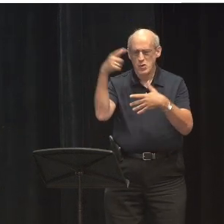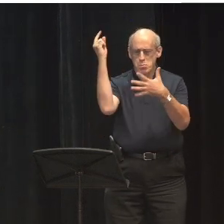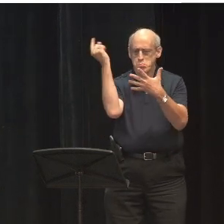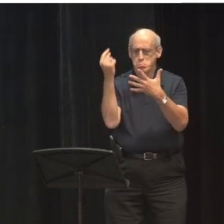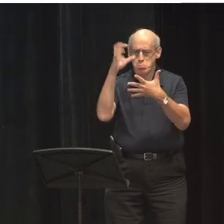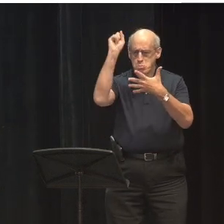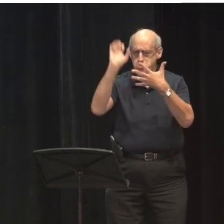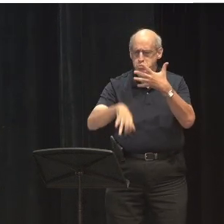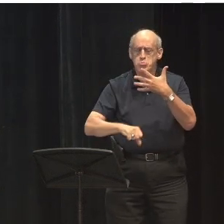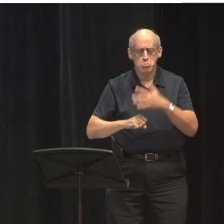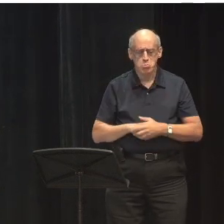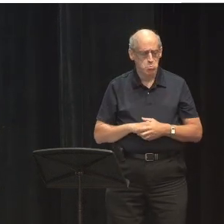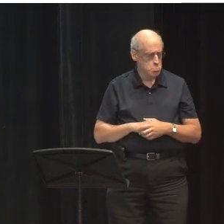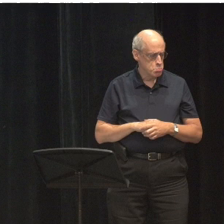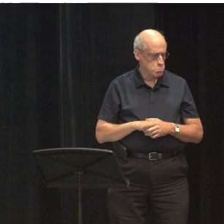A few quick things.